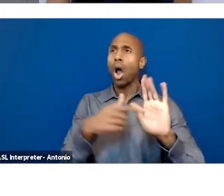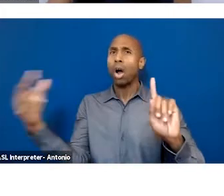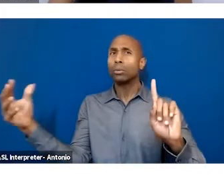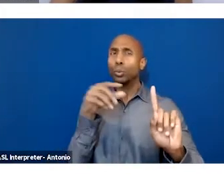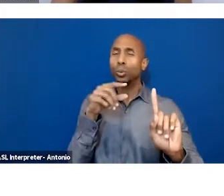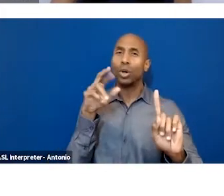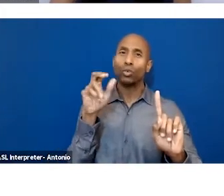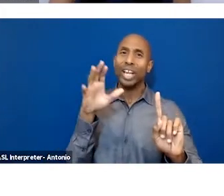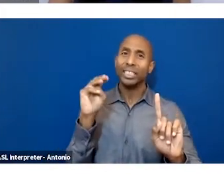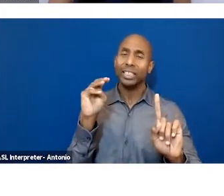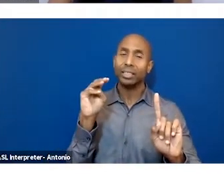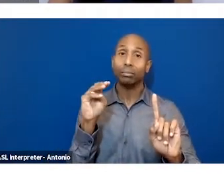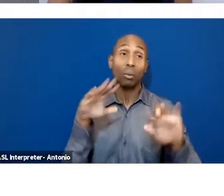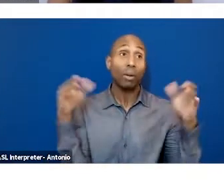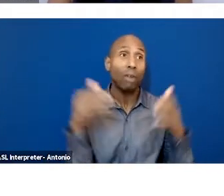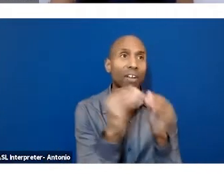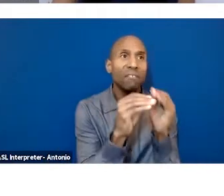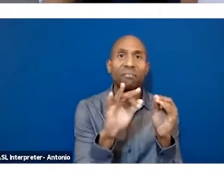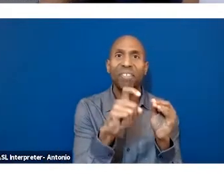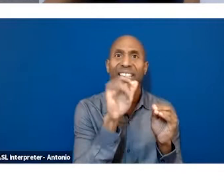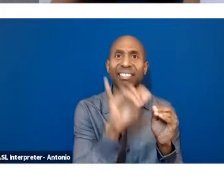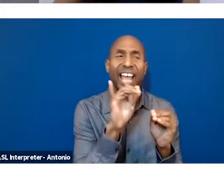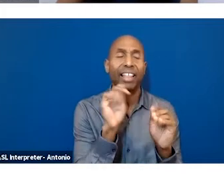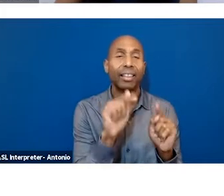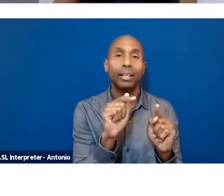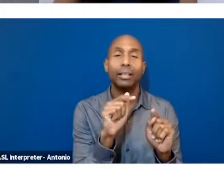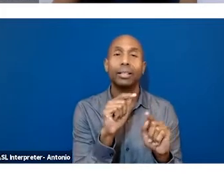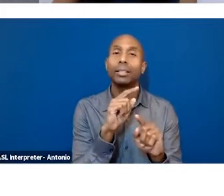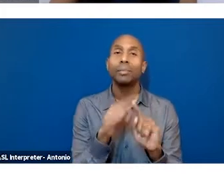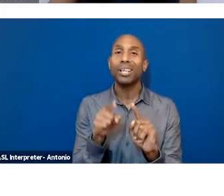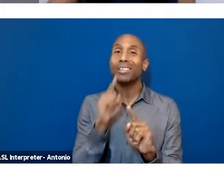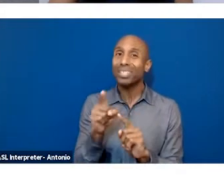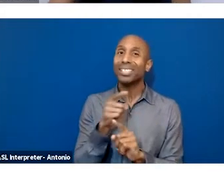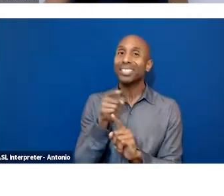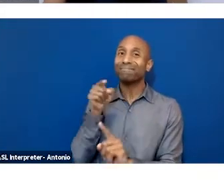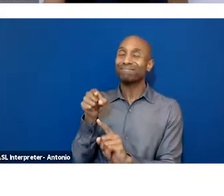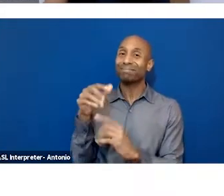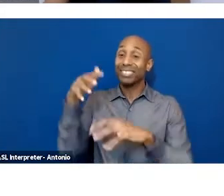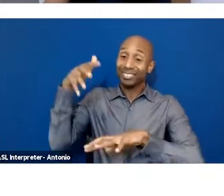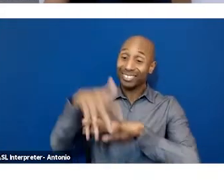entrenched structural realities of fashion's unequal power relationships.